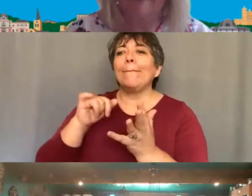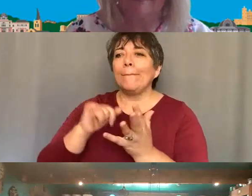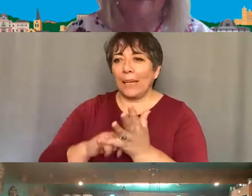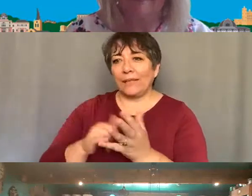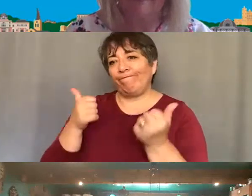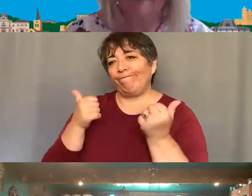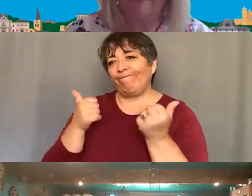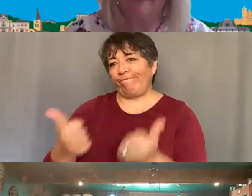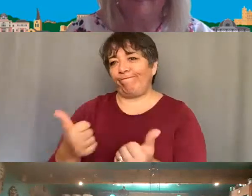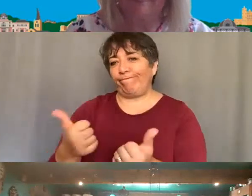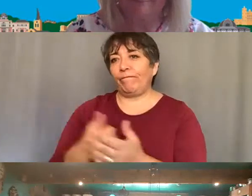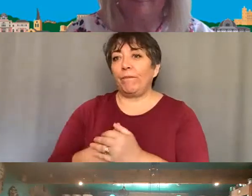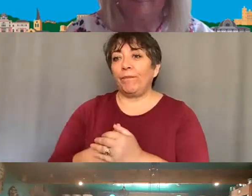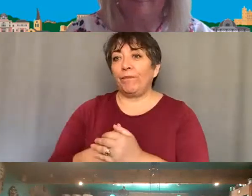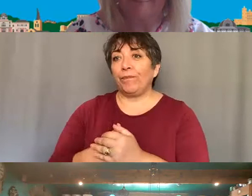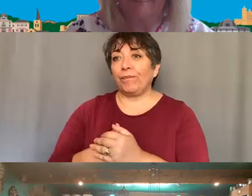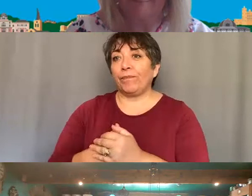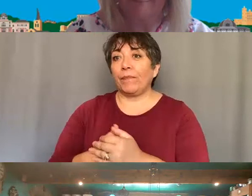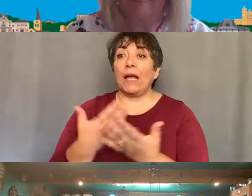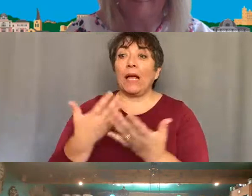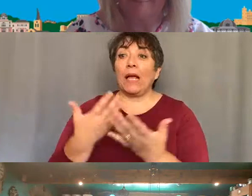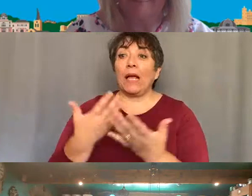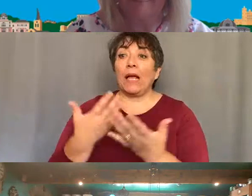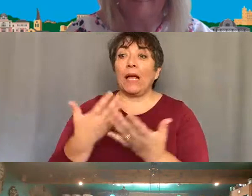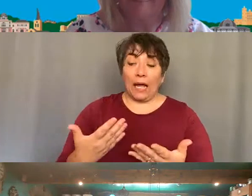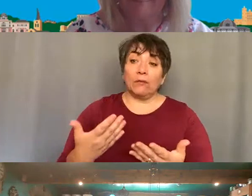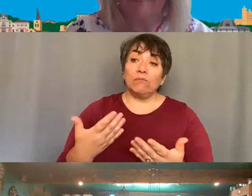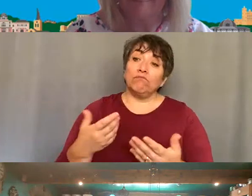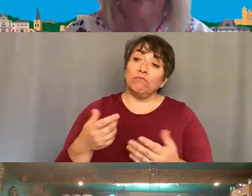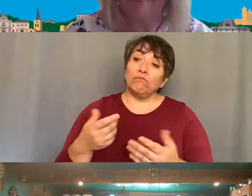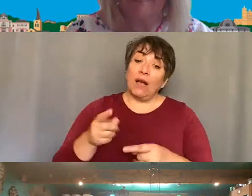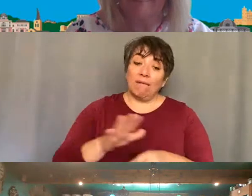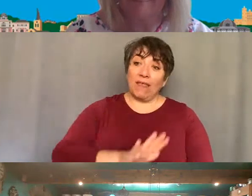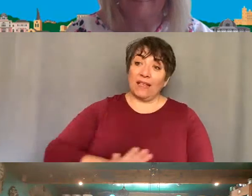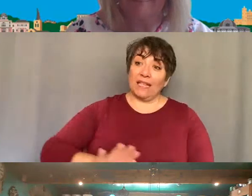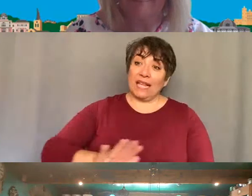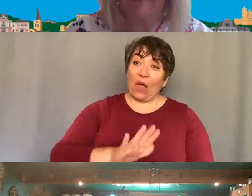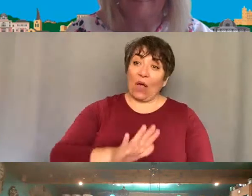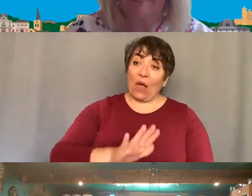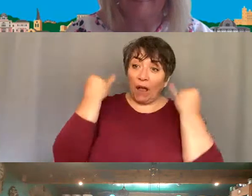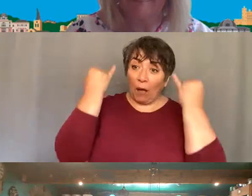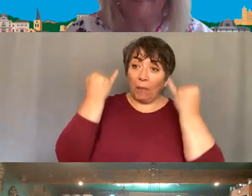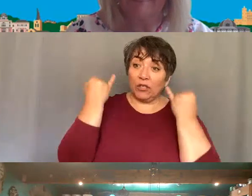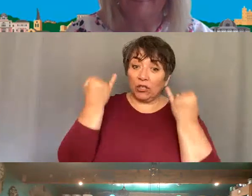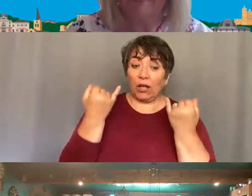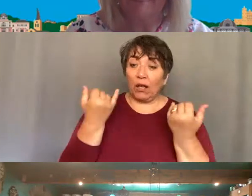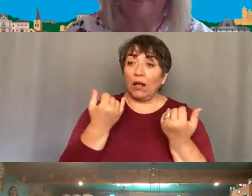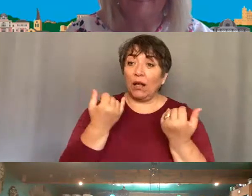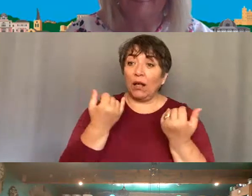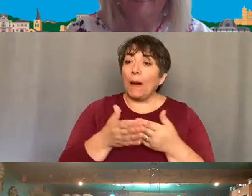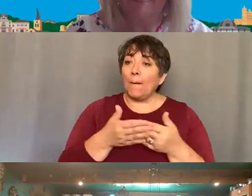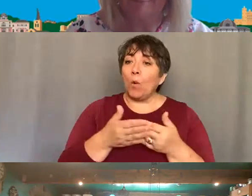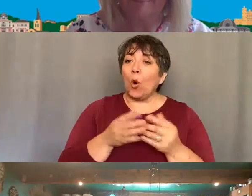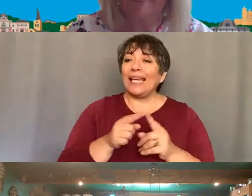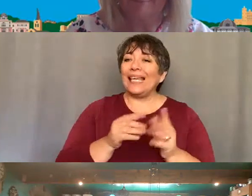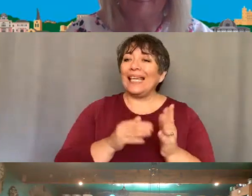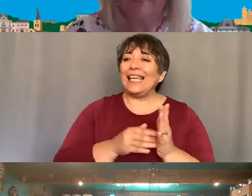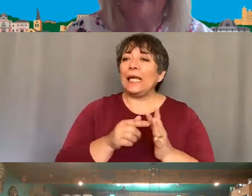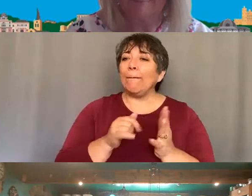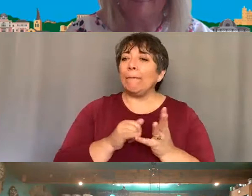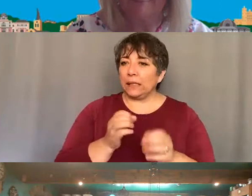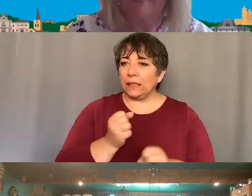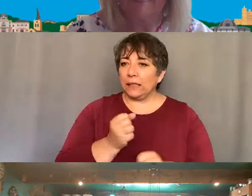other EMIS using practices in the south of Derbyshire who have expressed an interest to join our service. So yeah, in a nutshell,